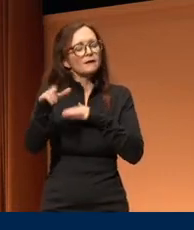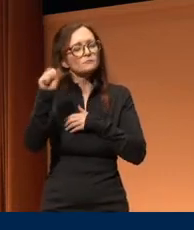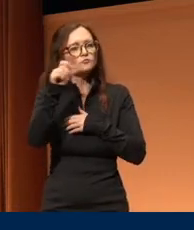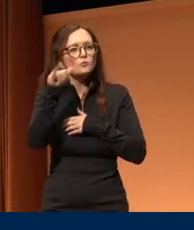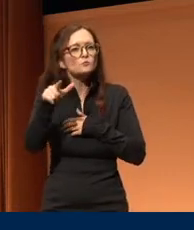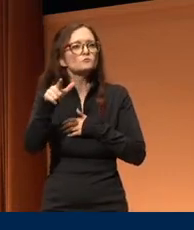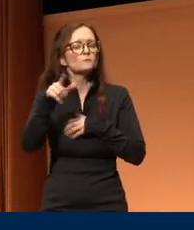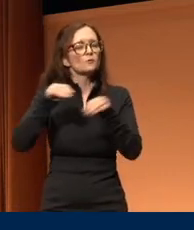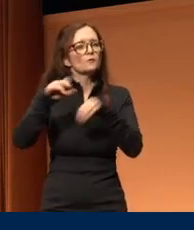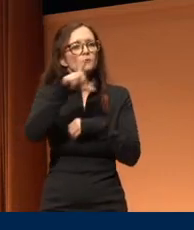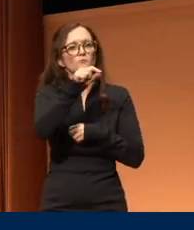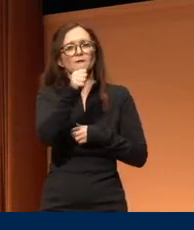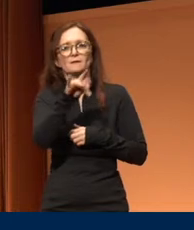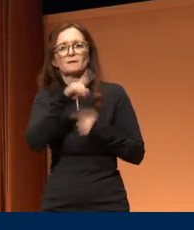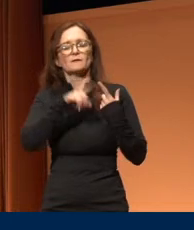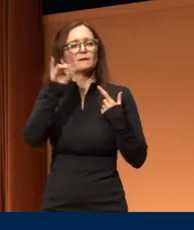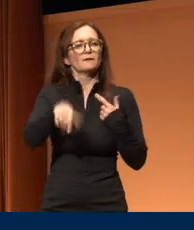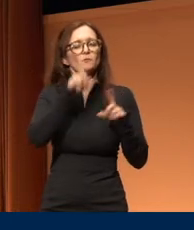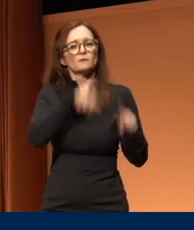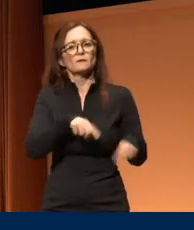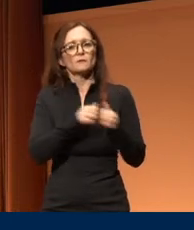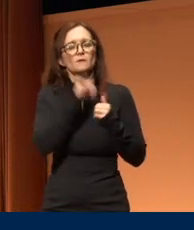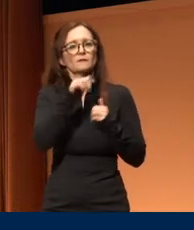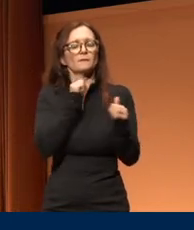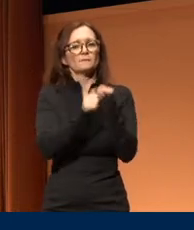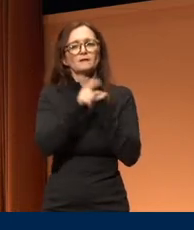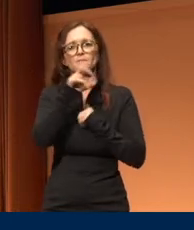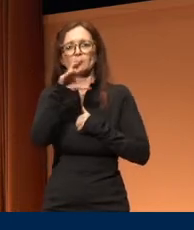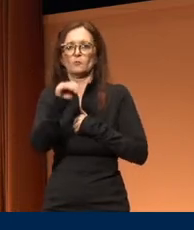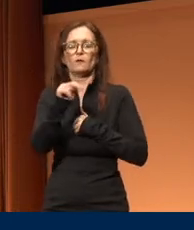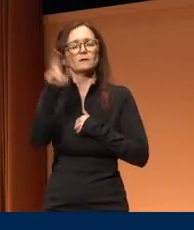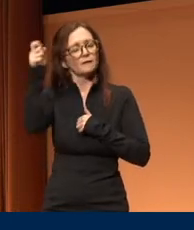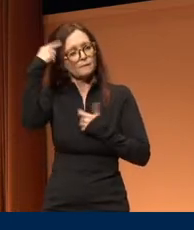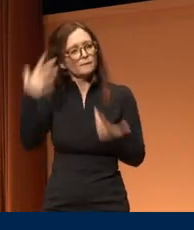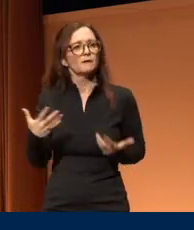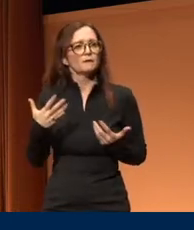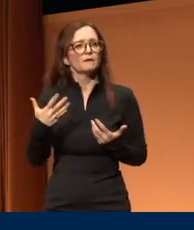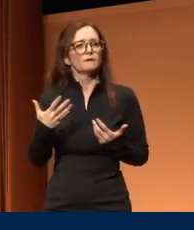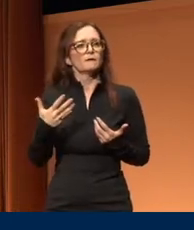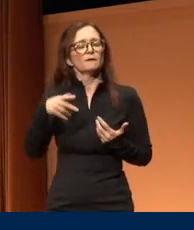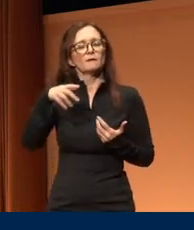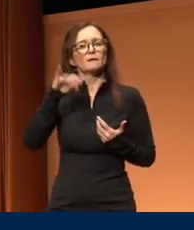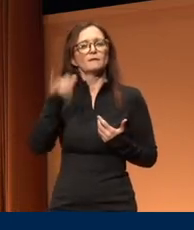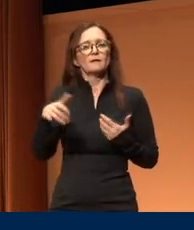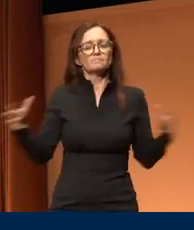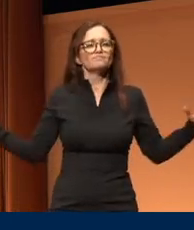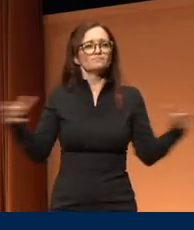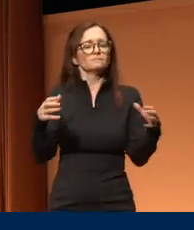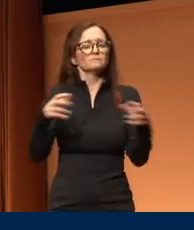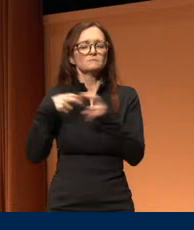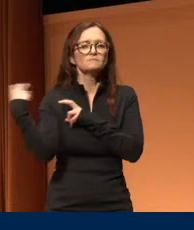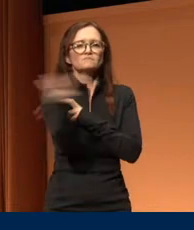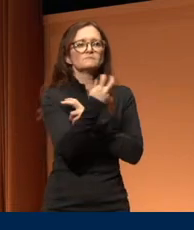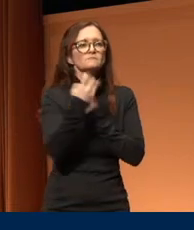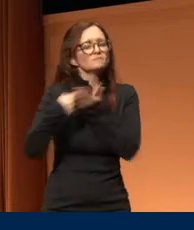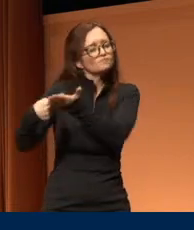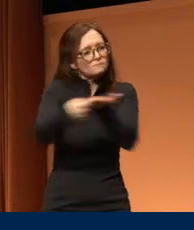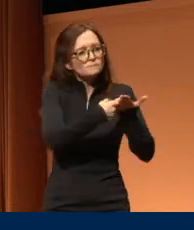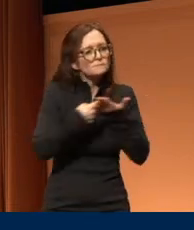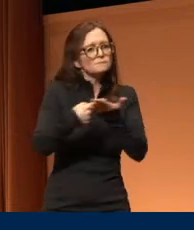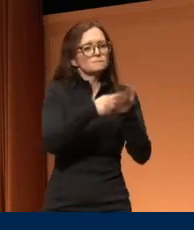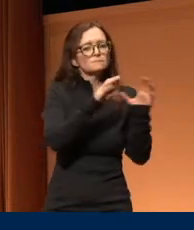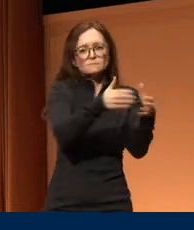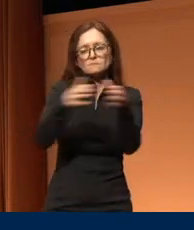November 2018 in response to a fuel tax passed by the Macron government. The protesters gathered in traffic circles, donning